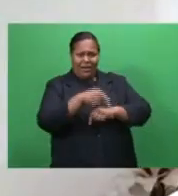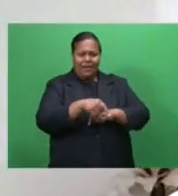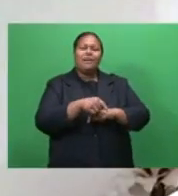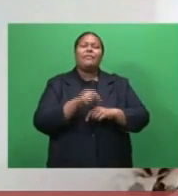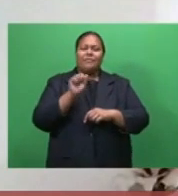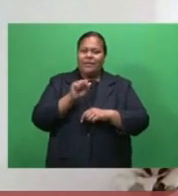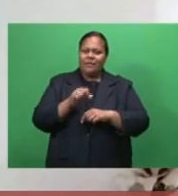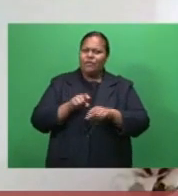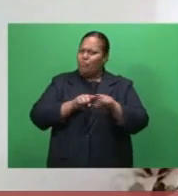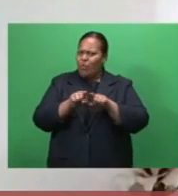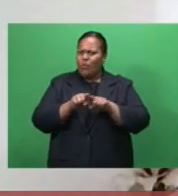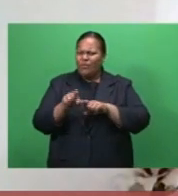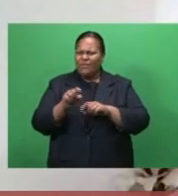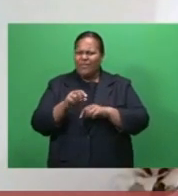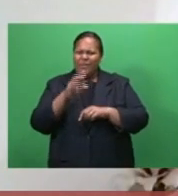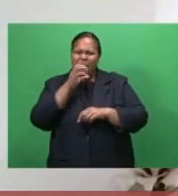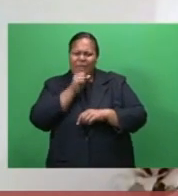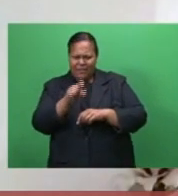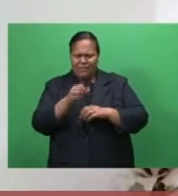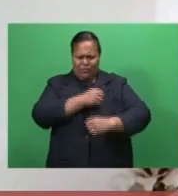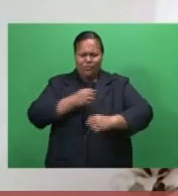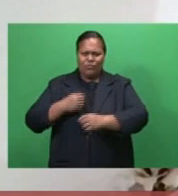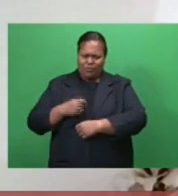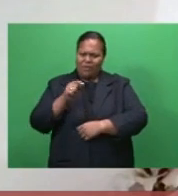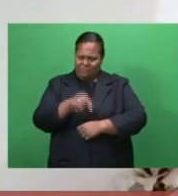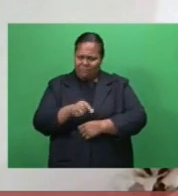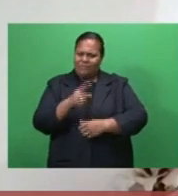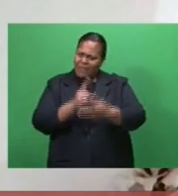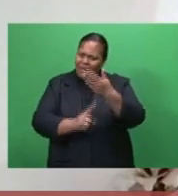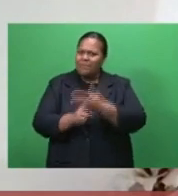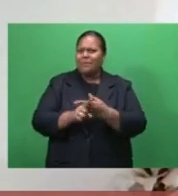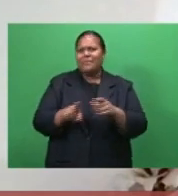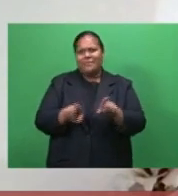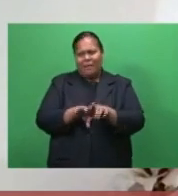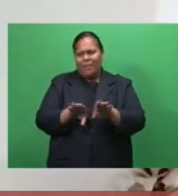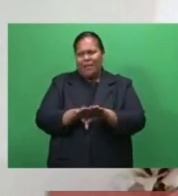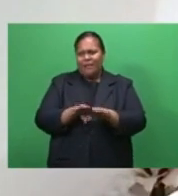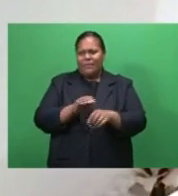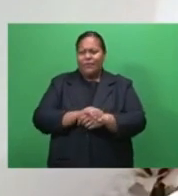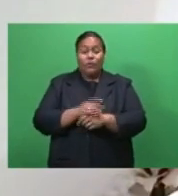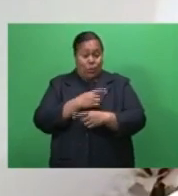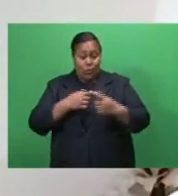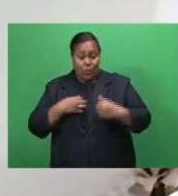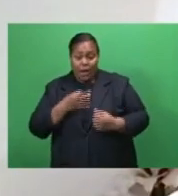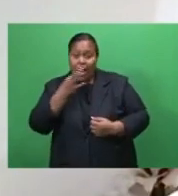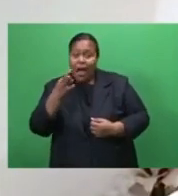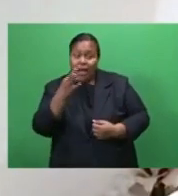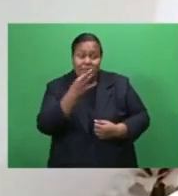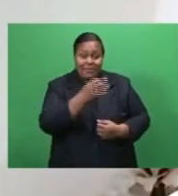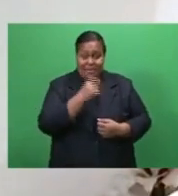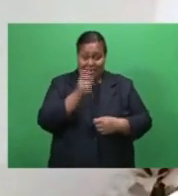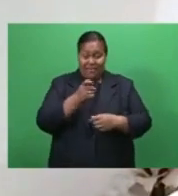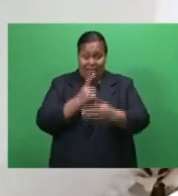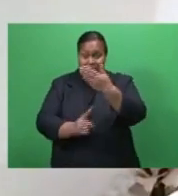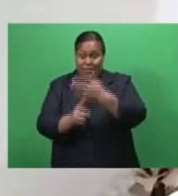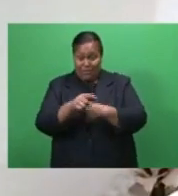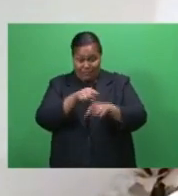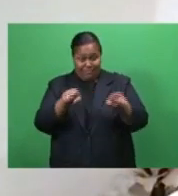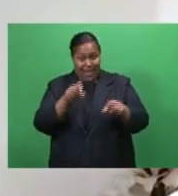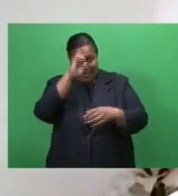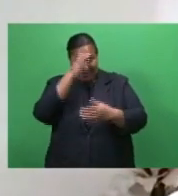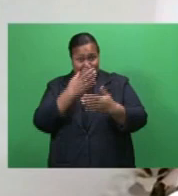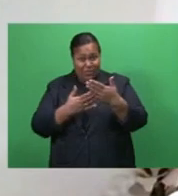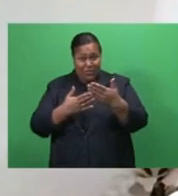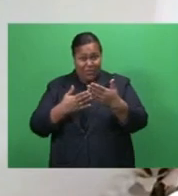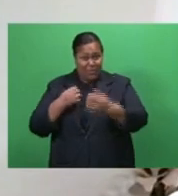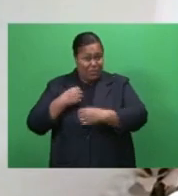You know, these veterans that have returned home to Fiji to step forward, because what we are doing here is that we are campaigning